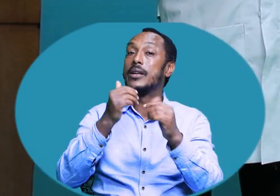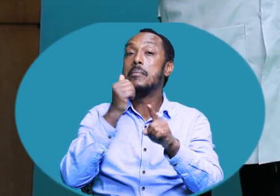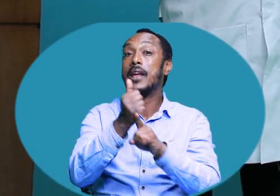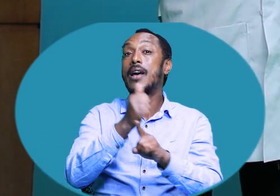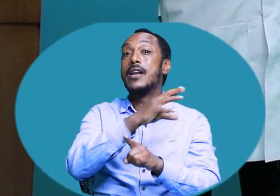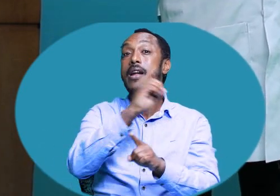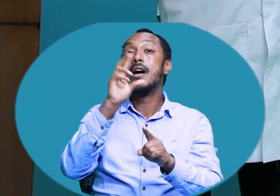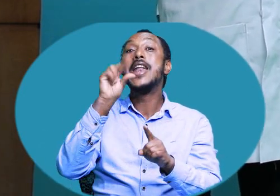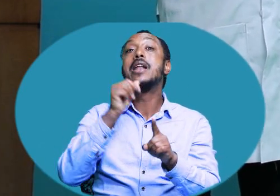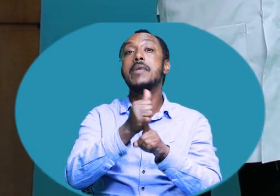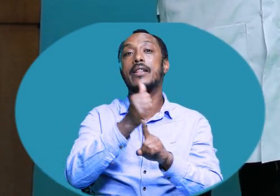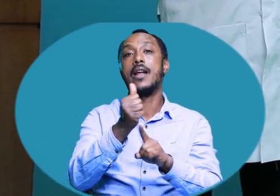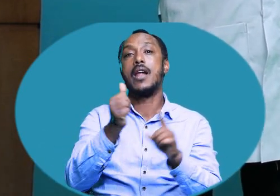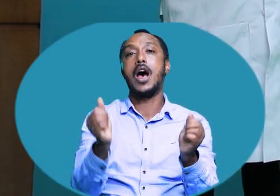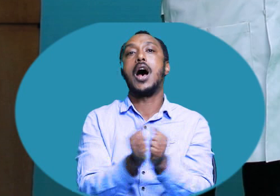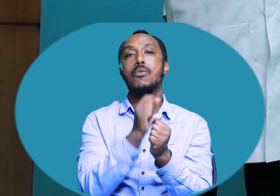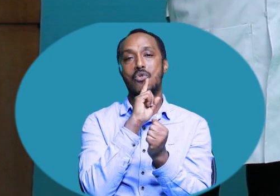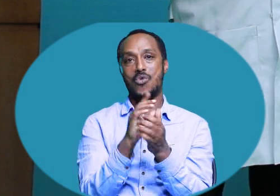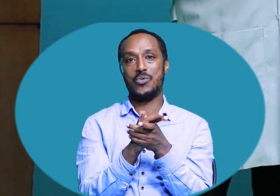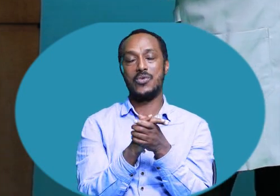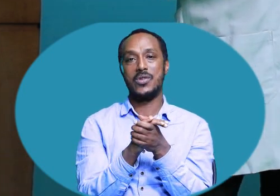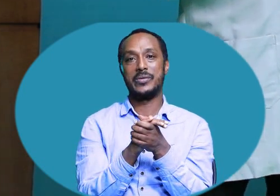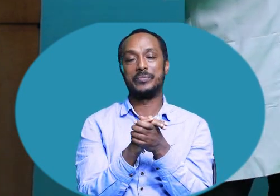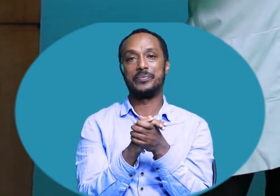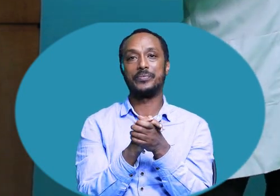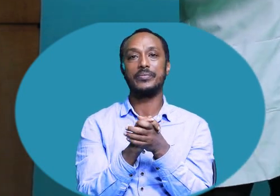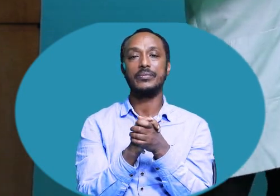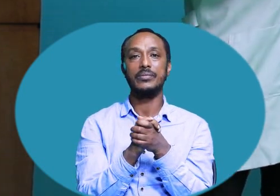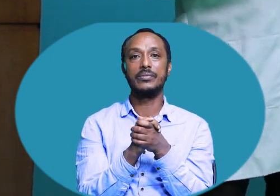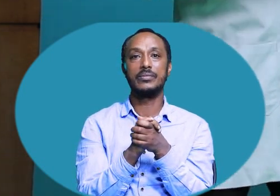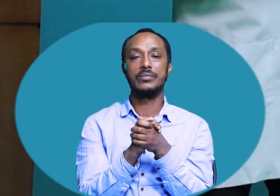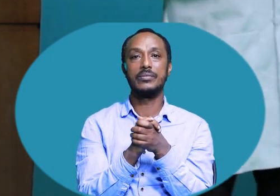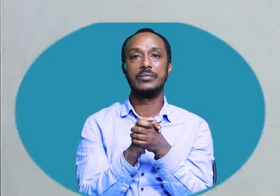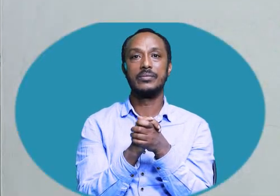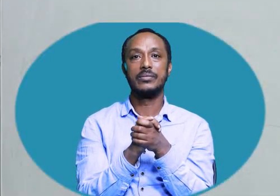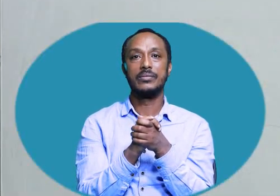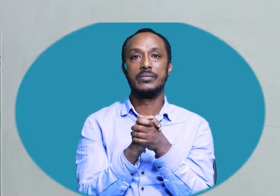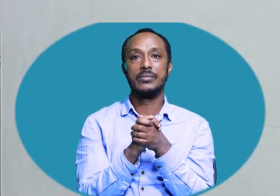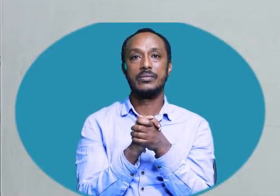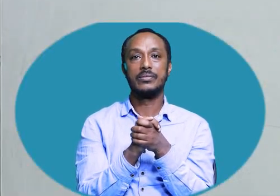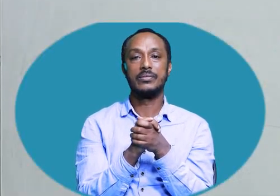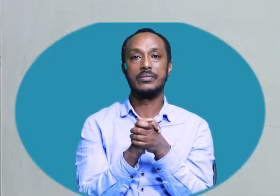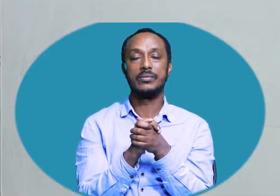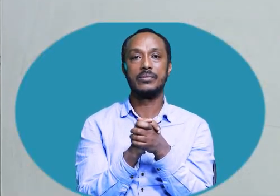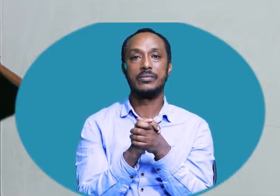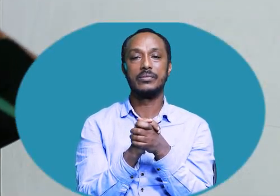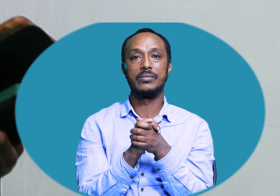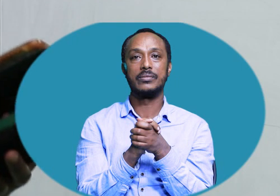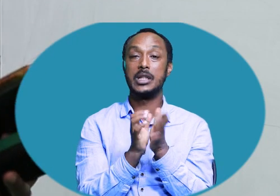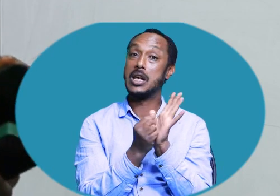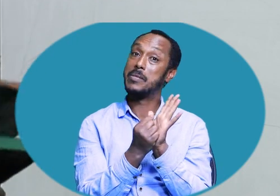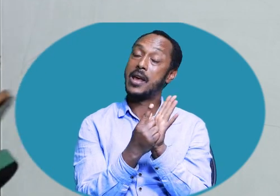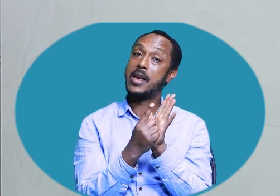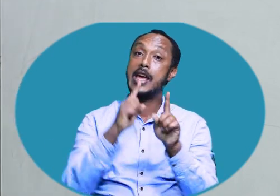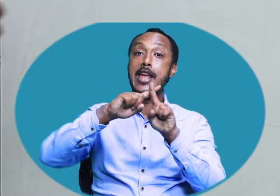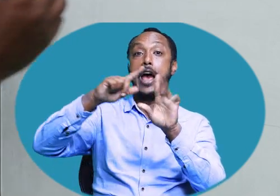with non-metal. Ionic bonds are formed. That ionic bond is formed. The compound is known as ionic compounds. Examples of